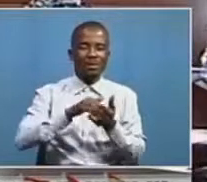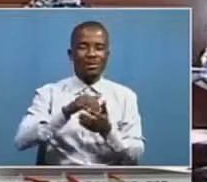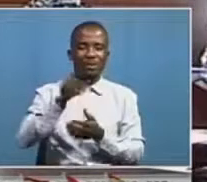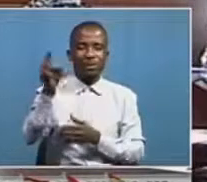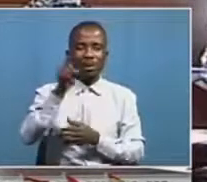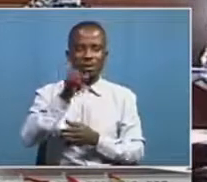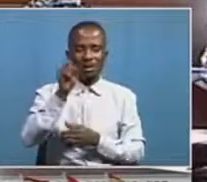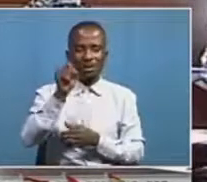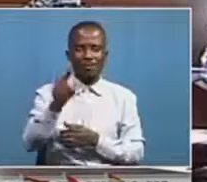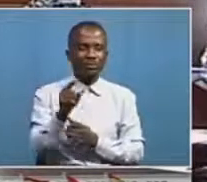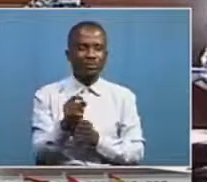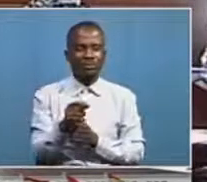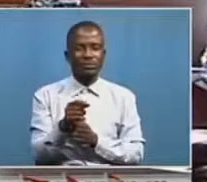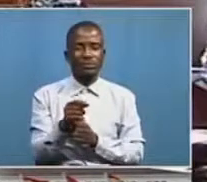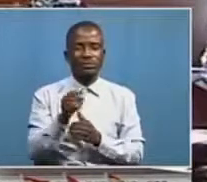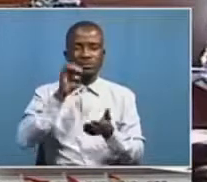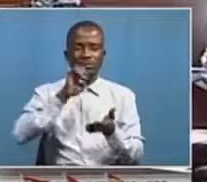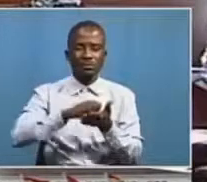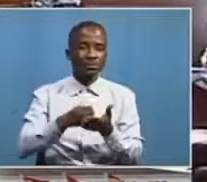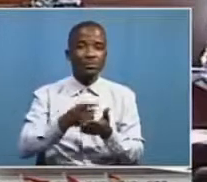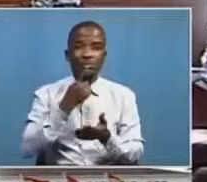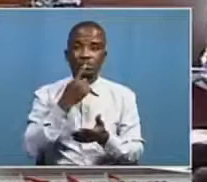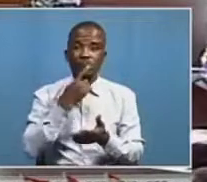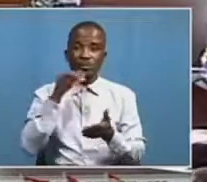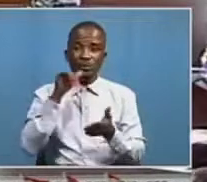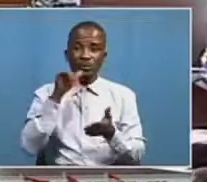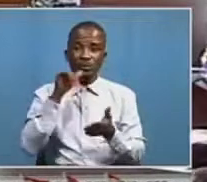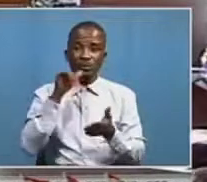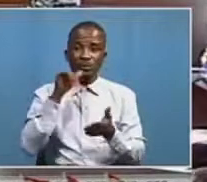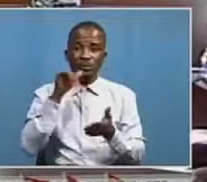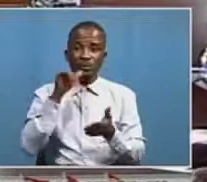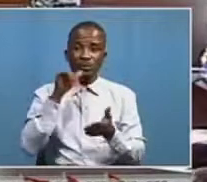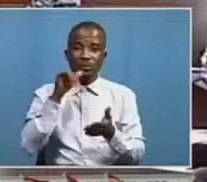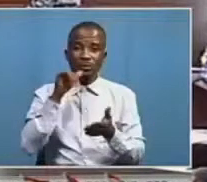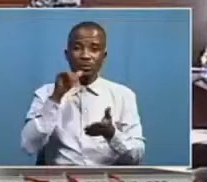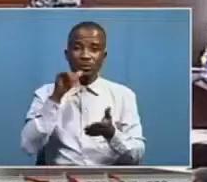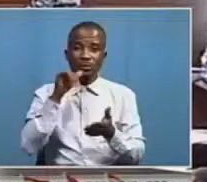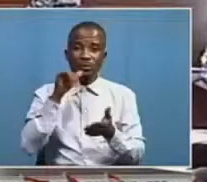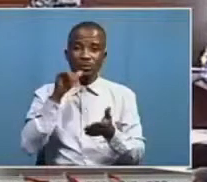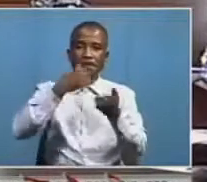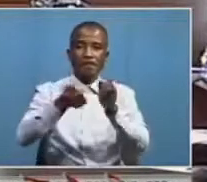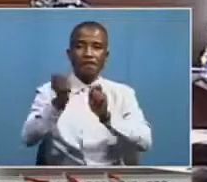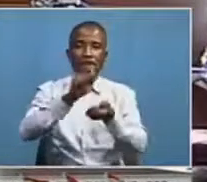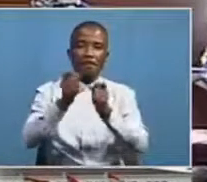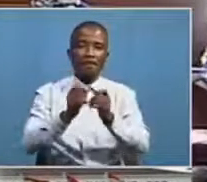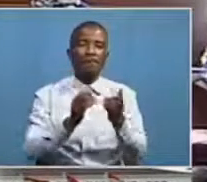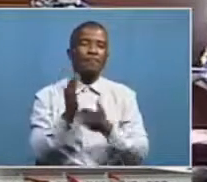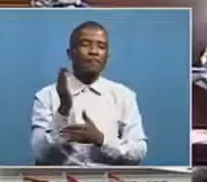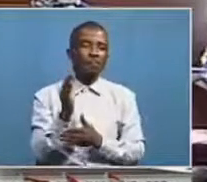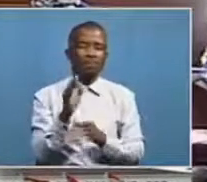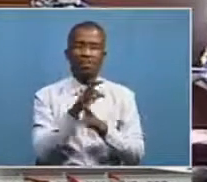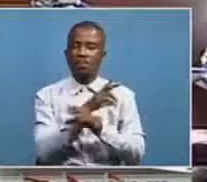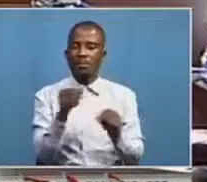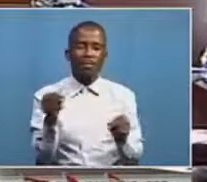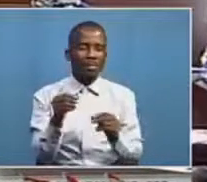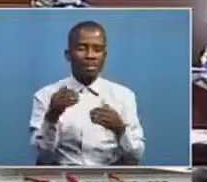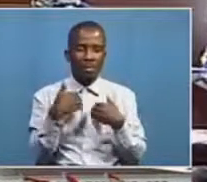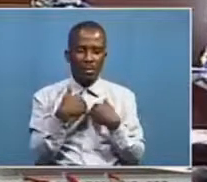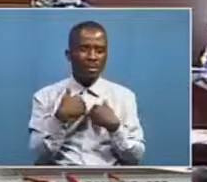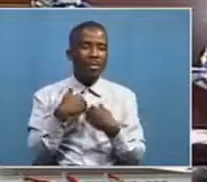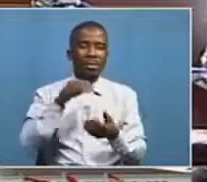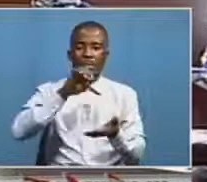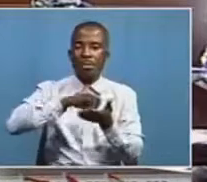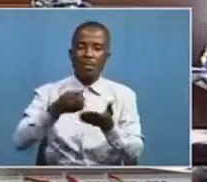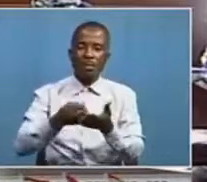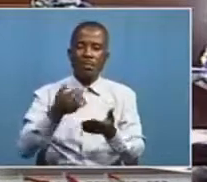13,121,111. The evidence also is that this error was corrected. More so, there's no evidence on record showing that